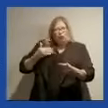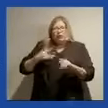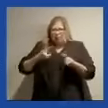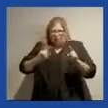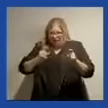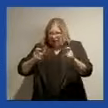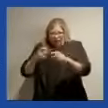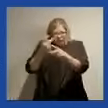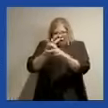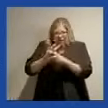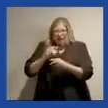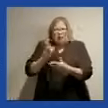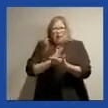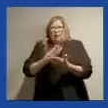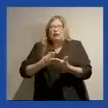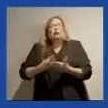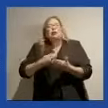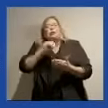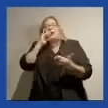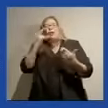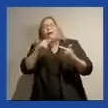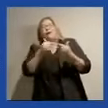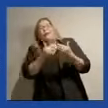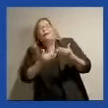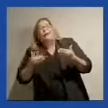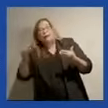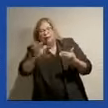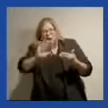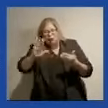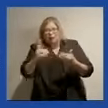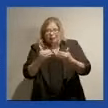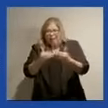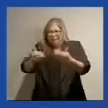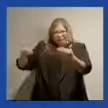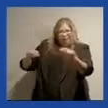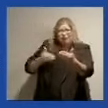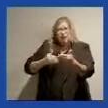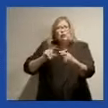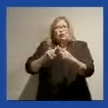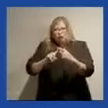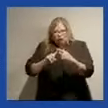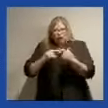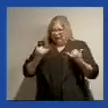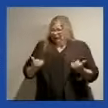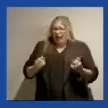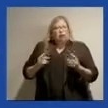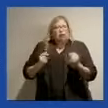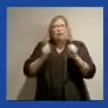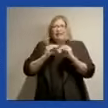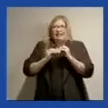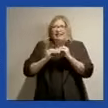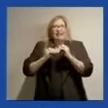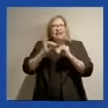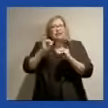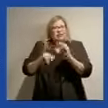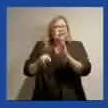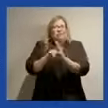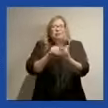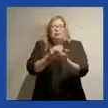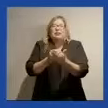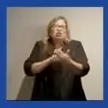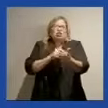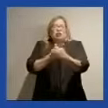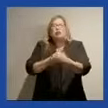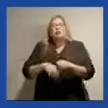pre-described or predetermined dates on the calendar, but to actively manage in real time the challenges. And we did that, you could